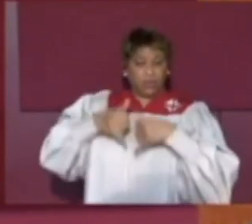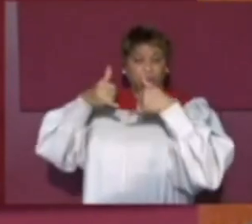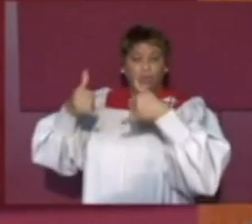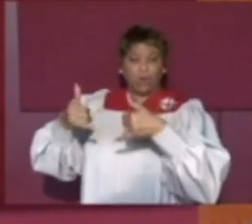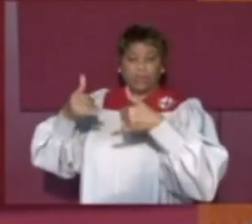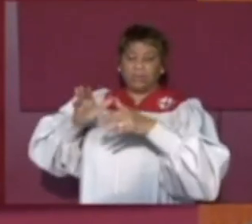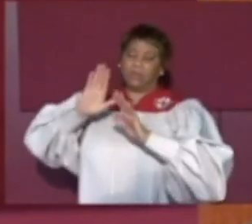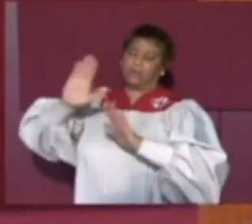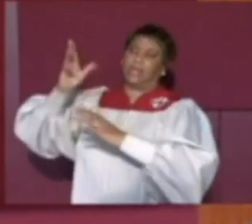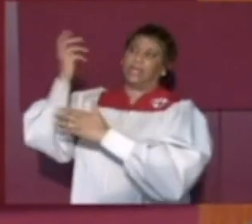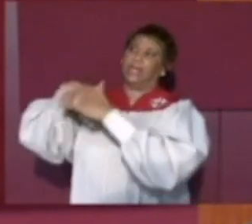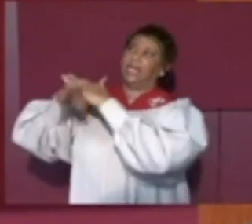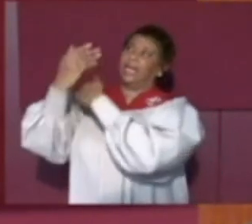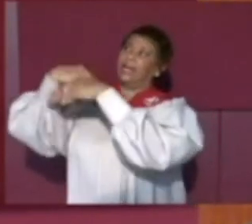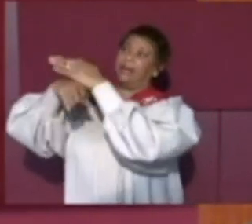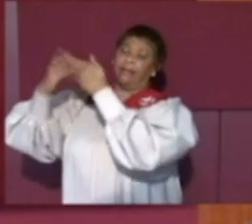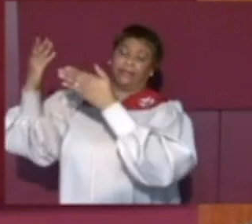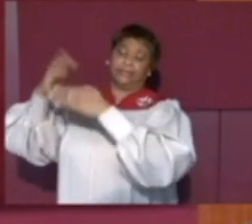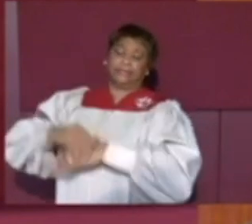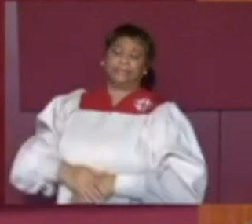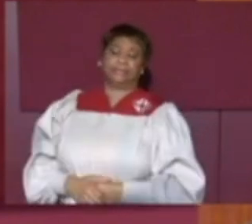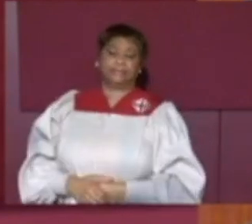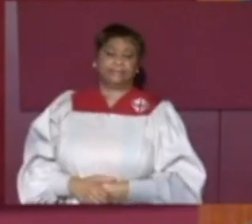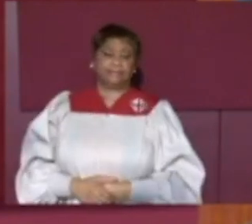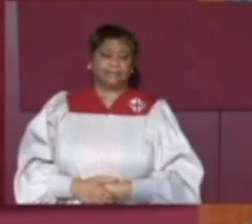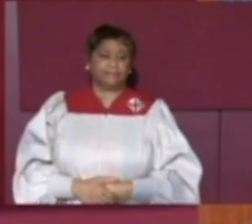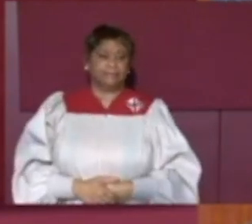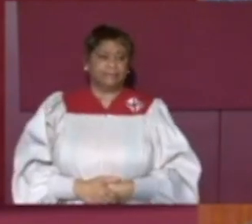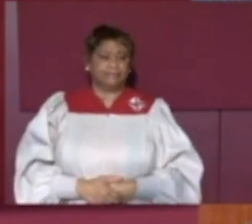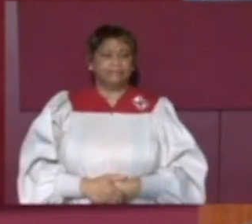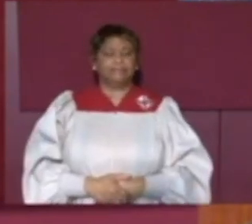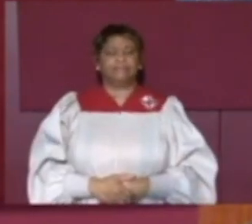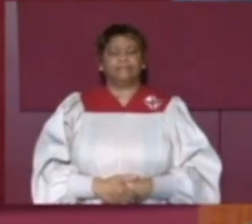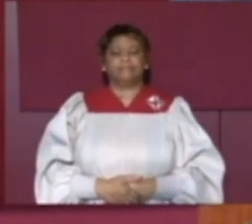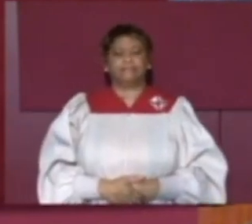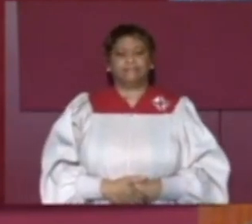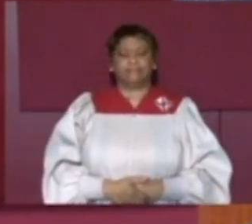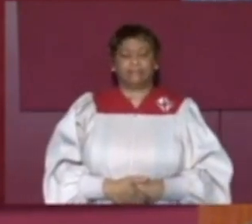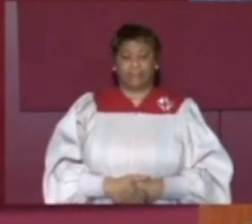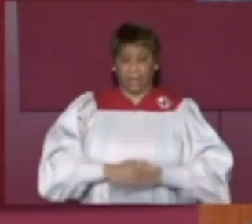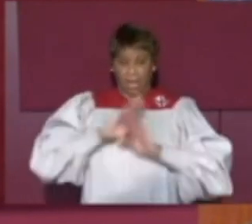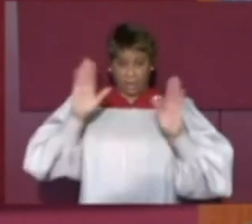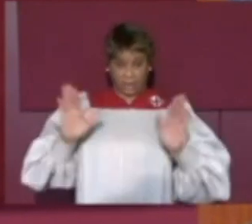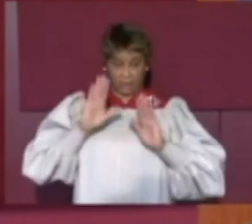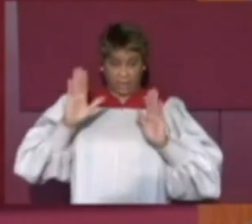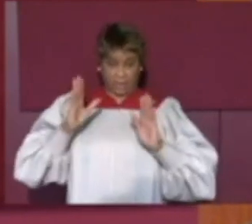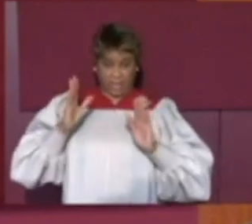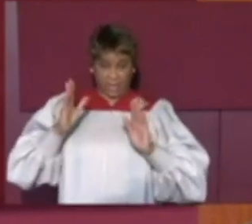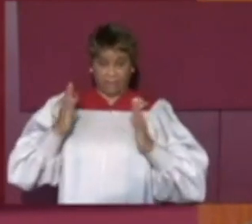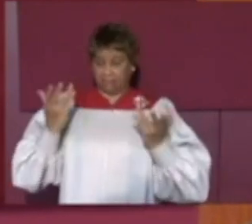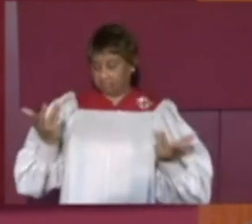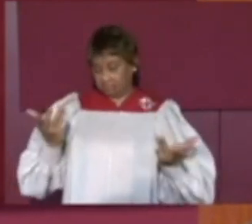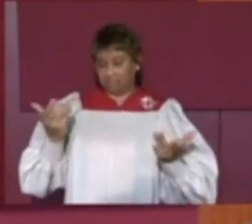heaven. Amen? So, on Sunday, a few weeks back,